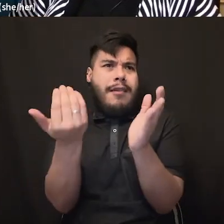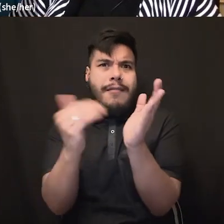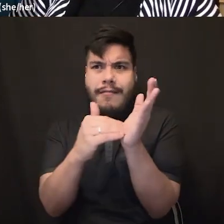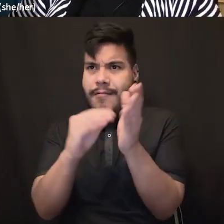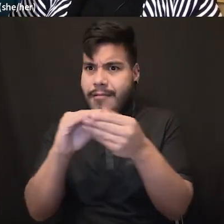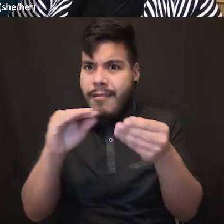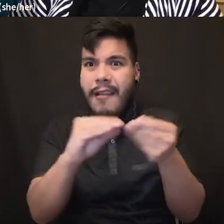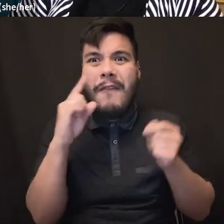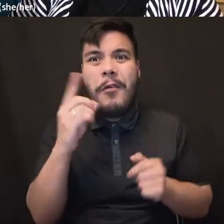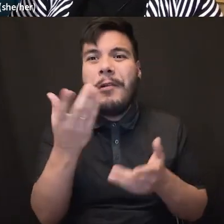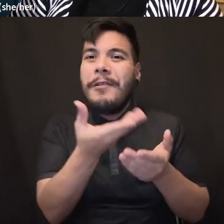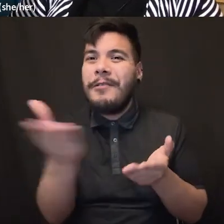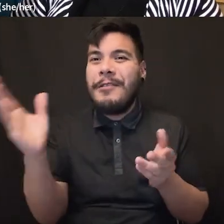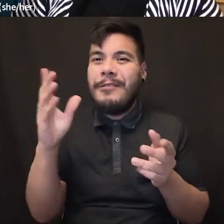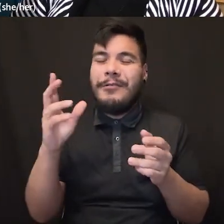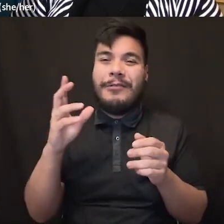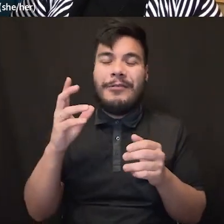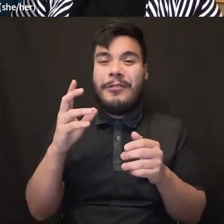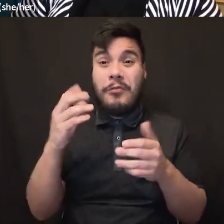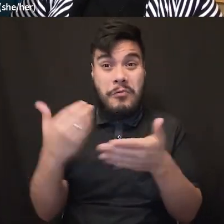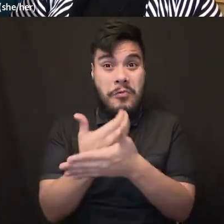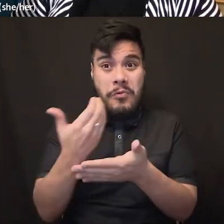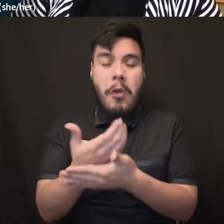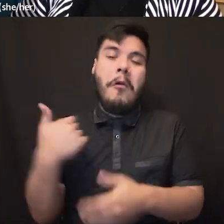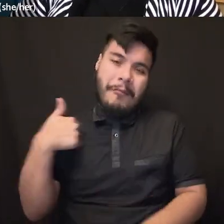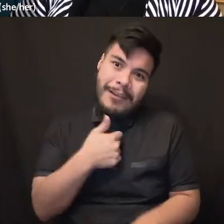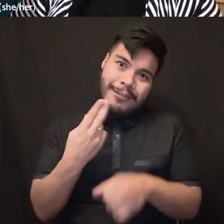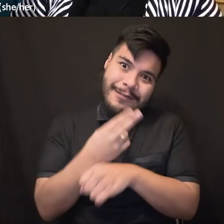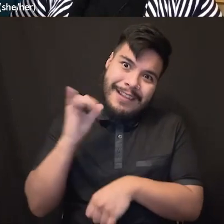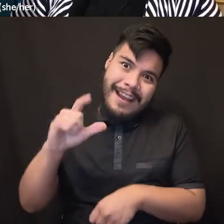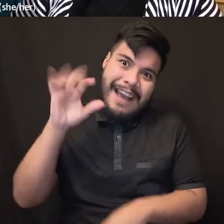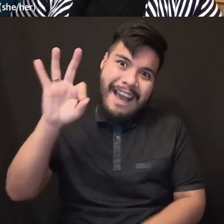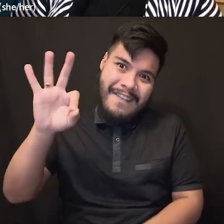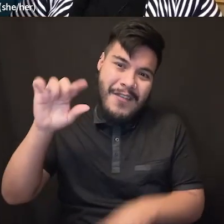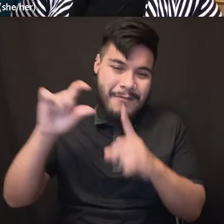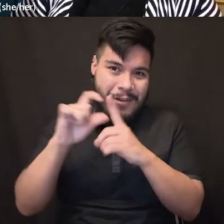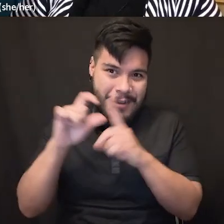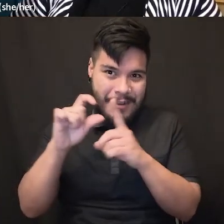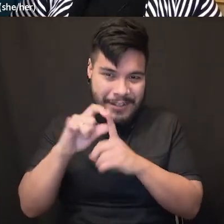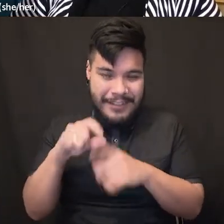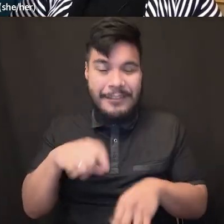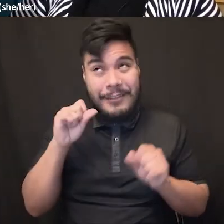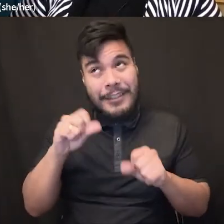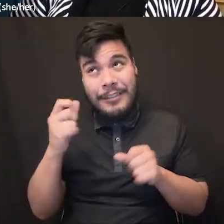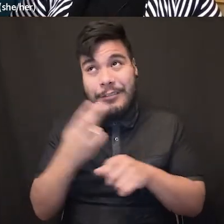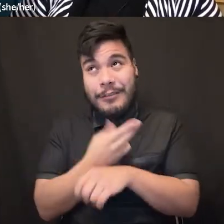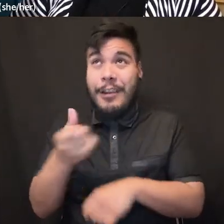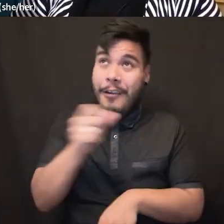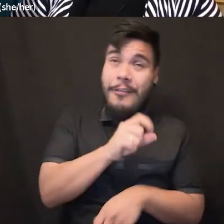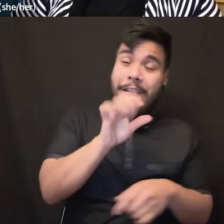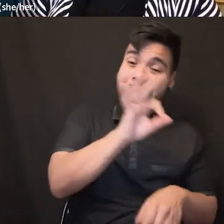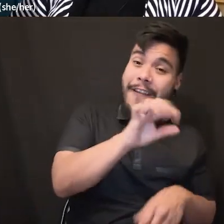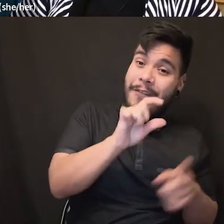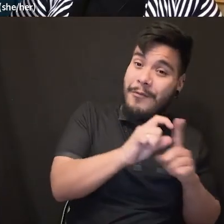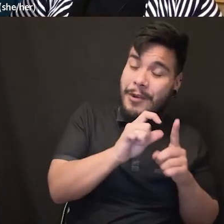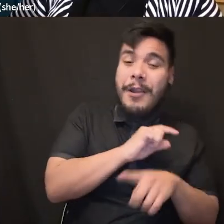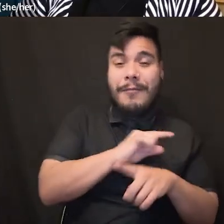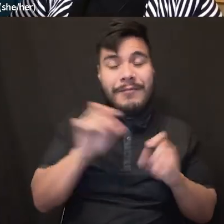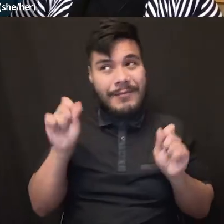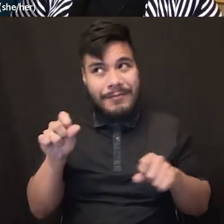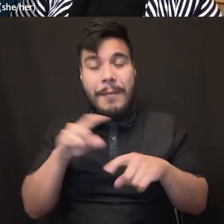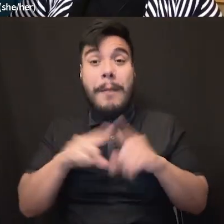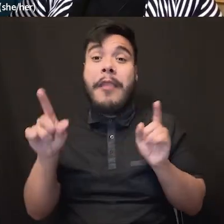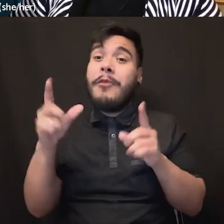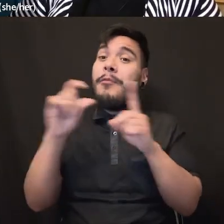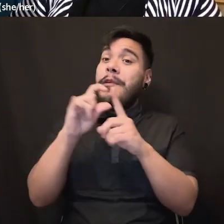new, obviously it's right there in our name. We use that F word. Y'all can use the other F word if you want to, guests, but we, you know,